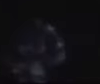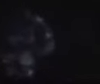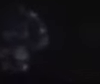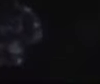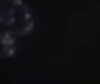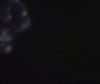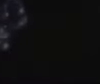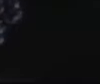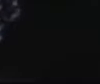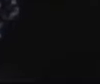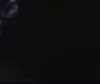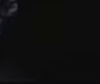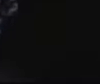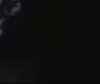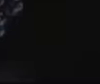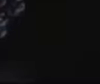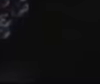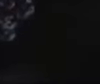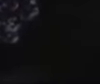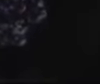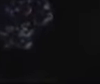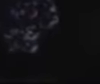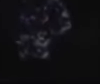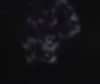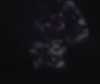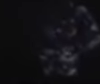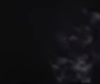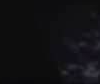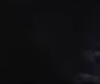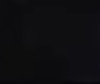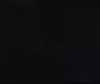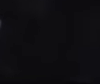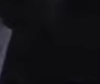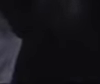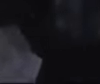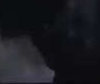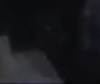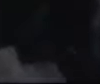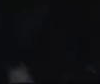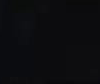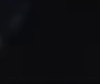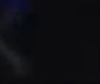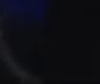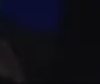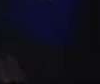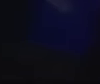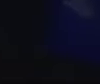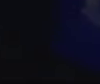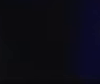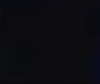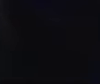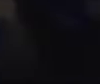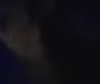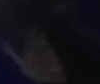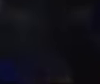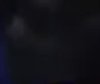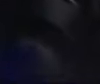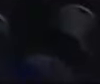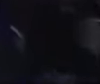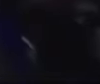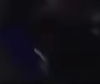tonight. I open up that door. We are still praying. Hebrakatosh kati brandike pata.